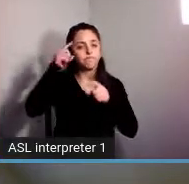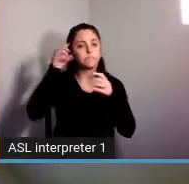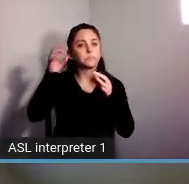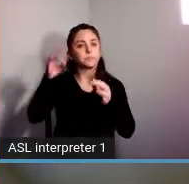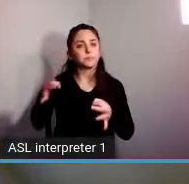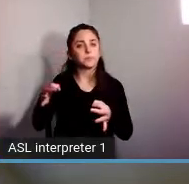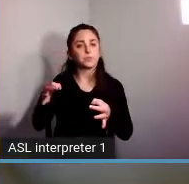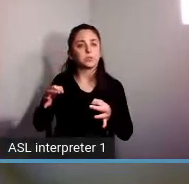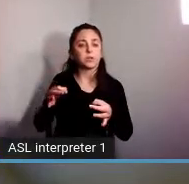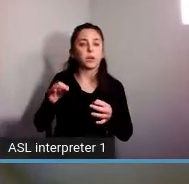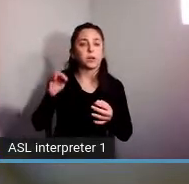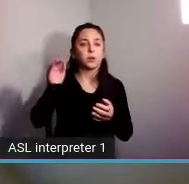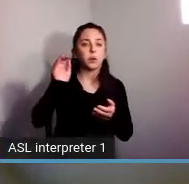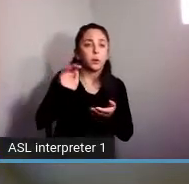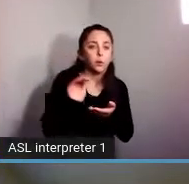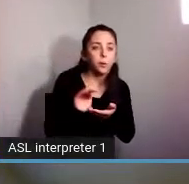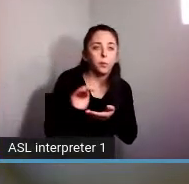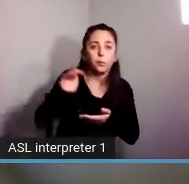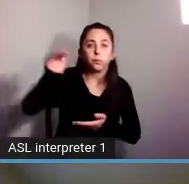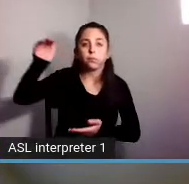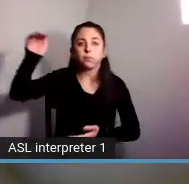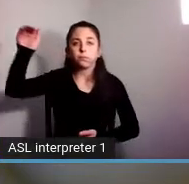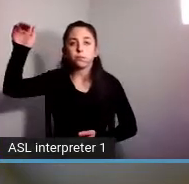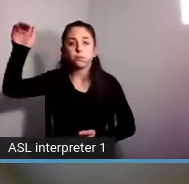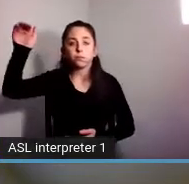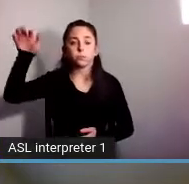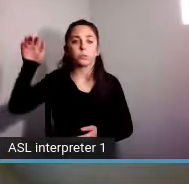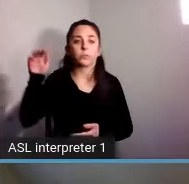and growth rates between the plaster and